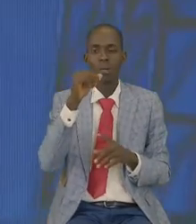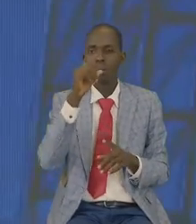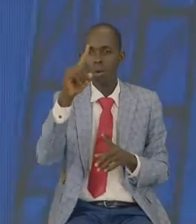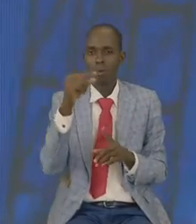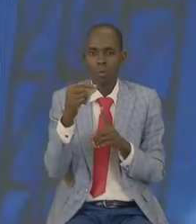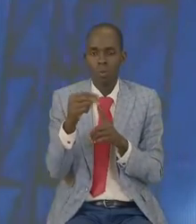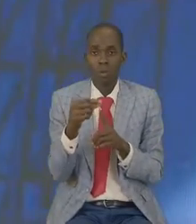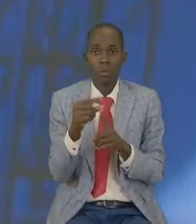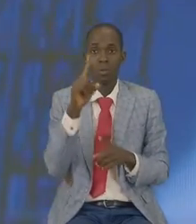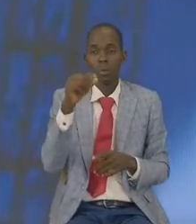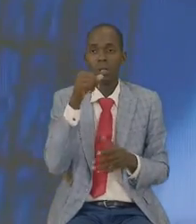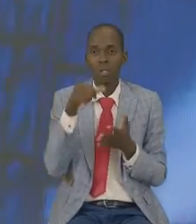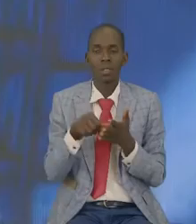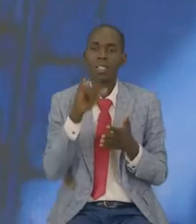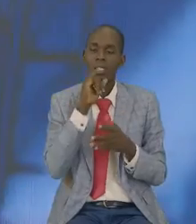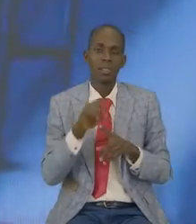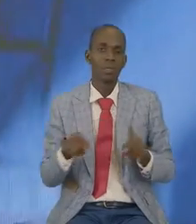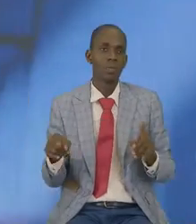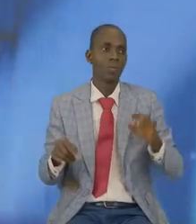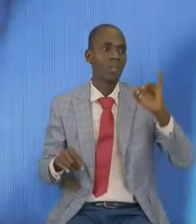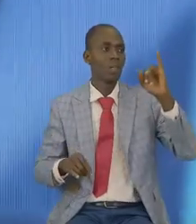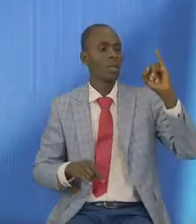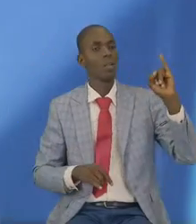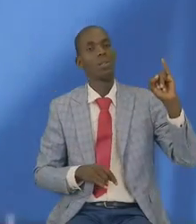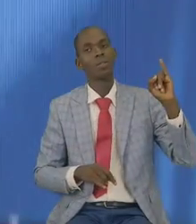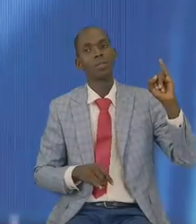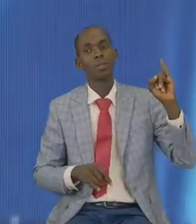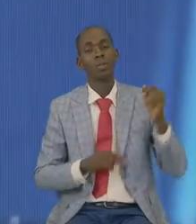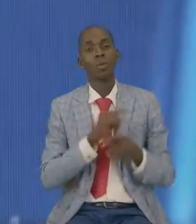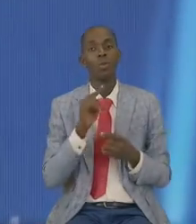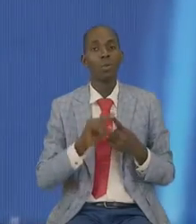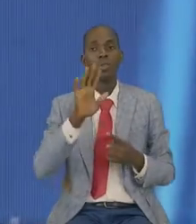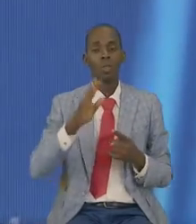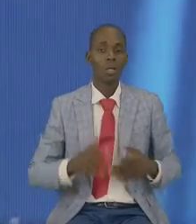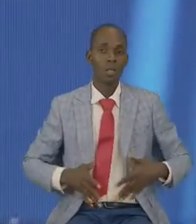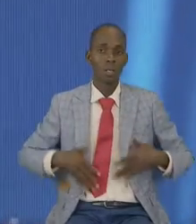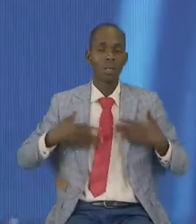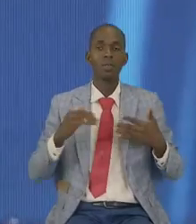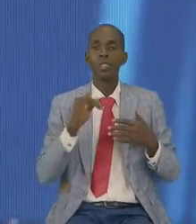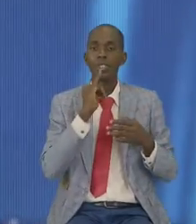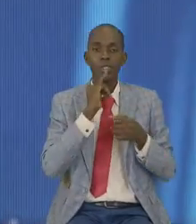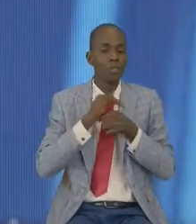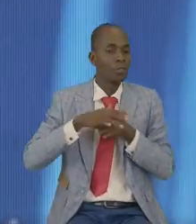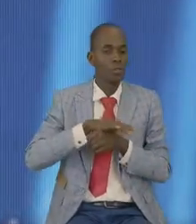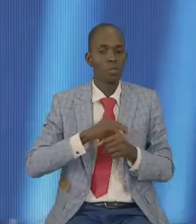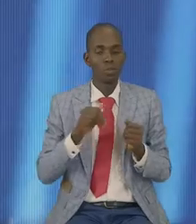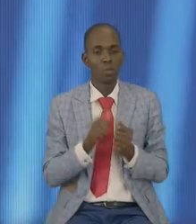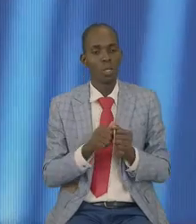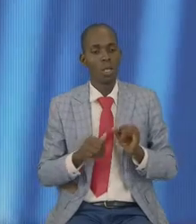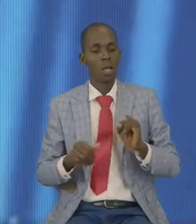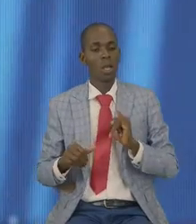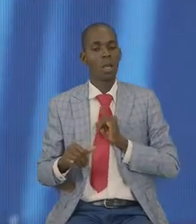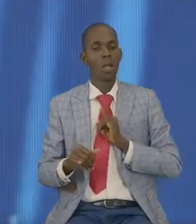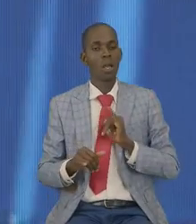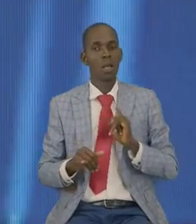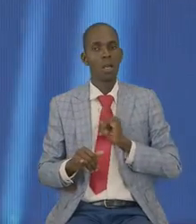letter, I. When your life is occupied with